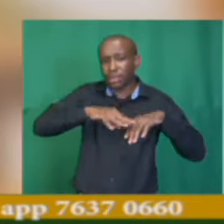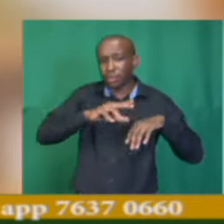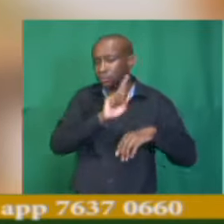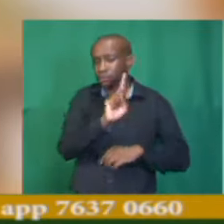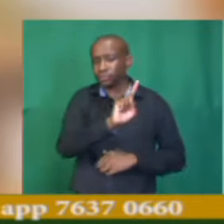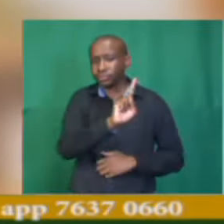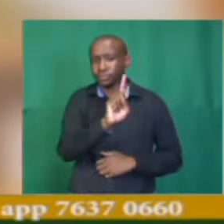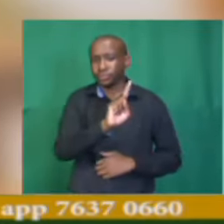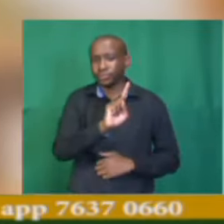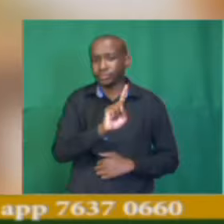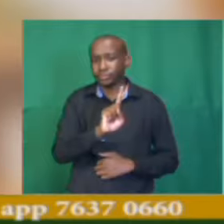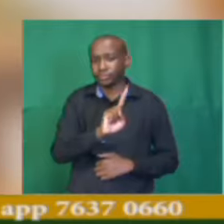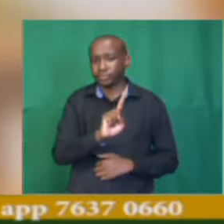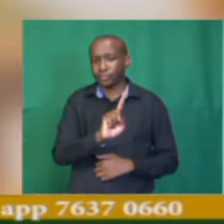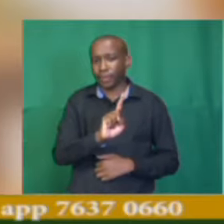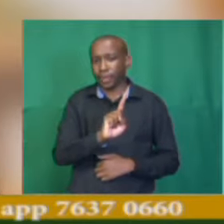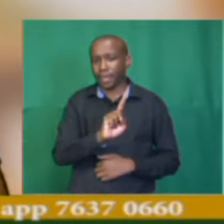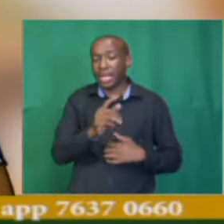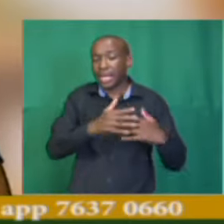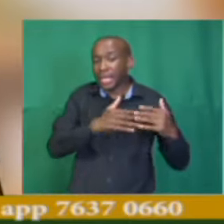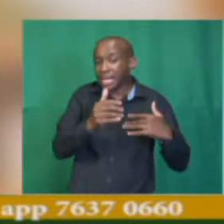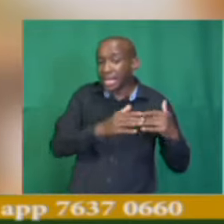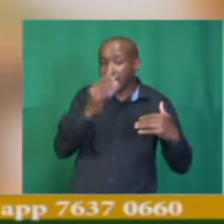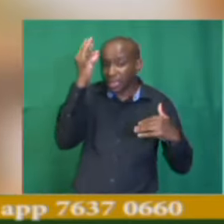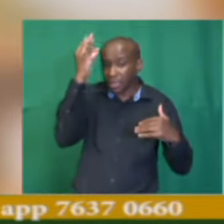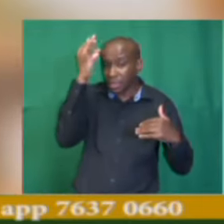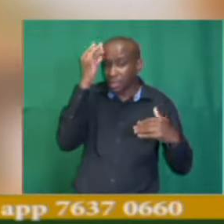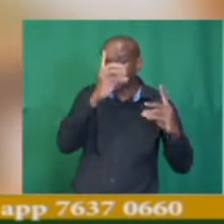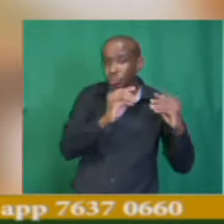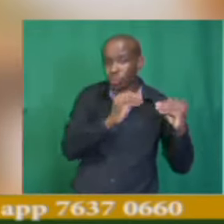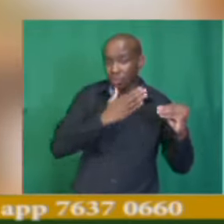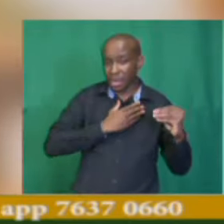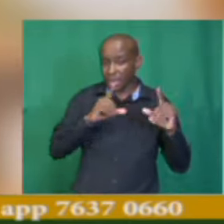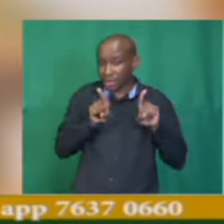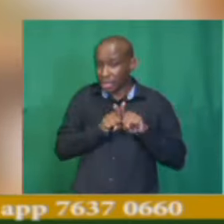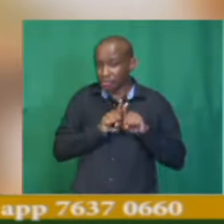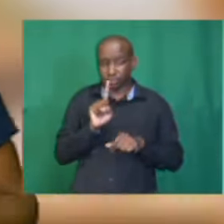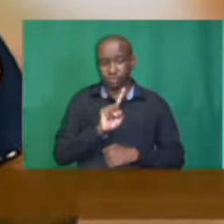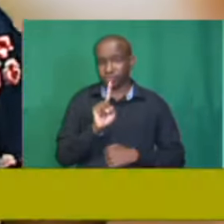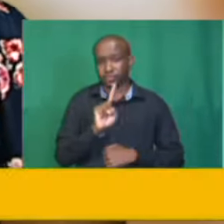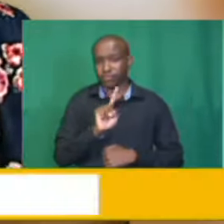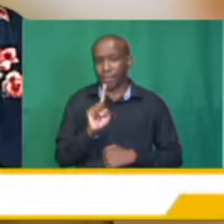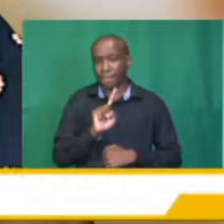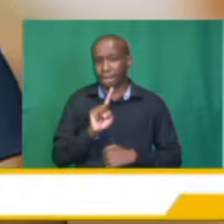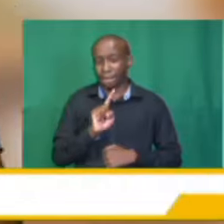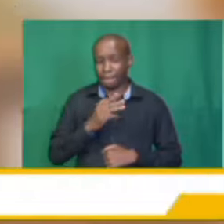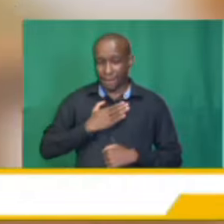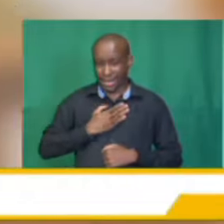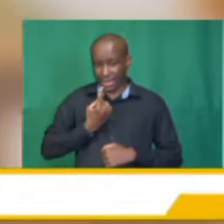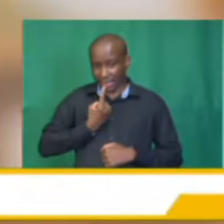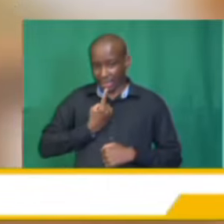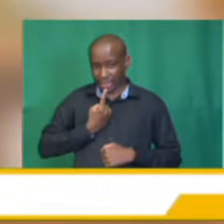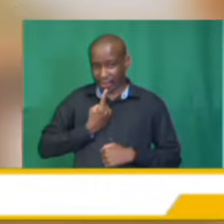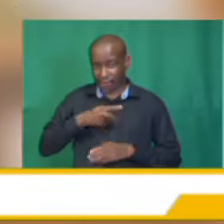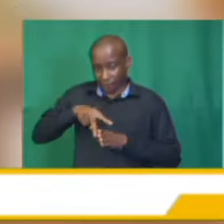did not want to associate himself with earthly kingship. That is why he chose to ride on a